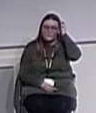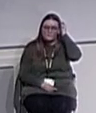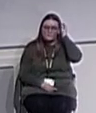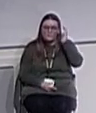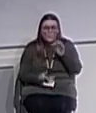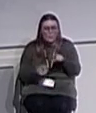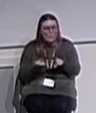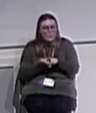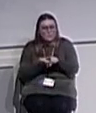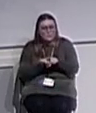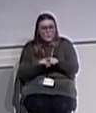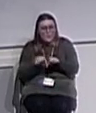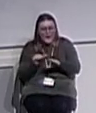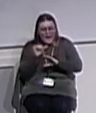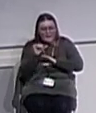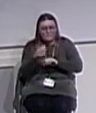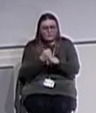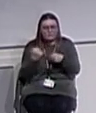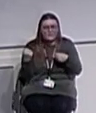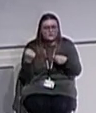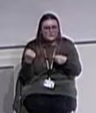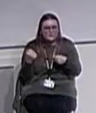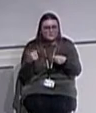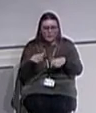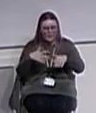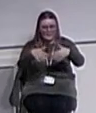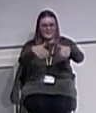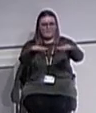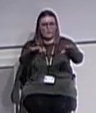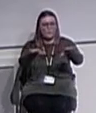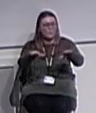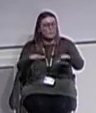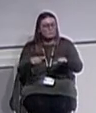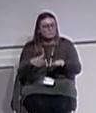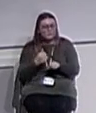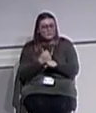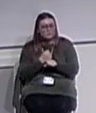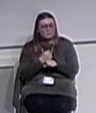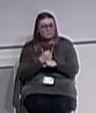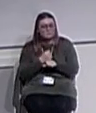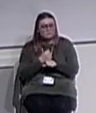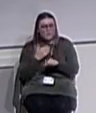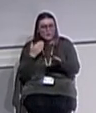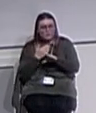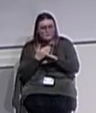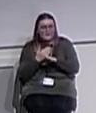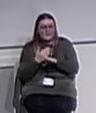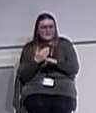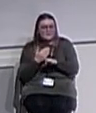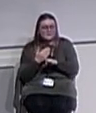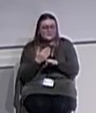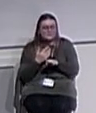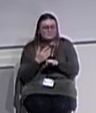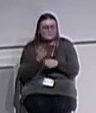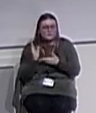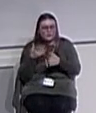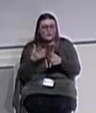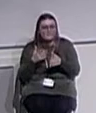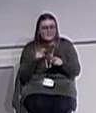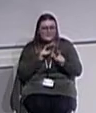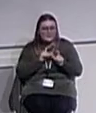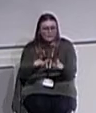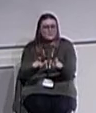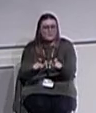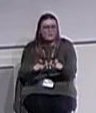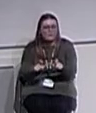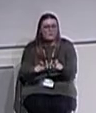you've graduated as well. You'll have access to the University Careers Service. And incidentally, if you need a part-time job whilst